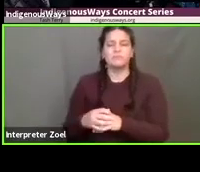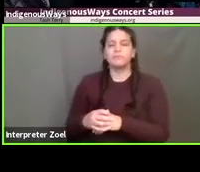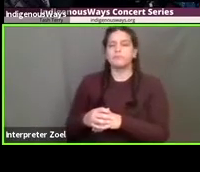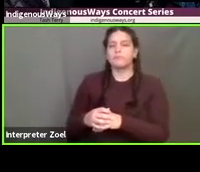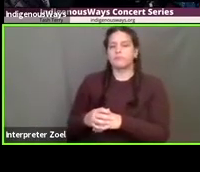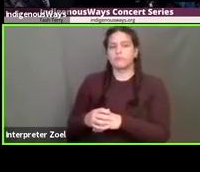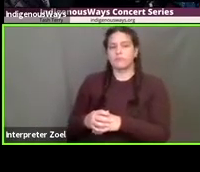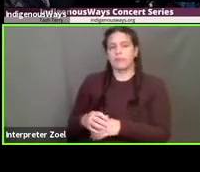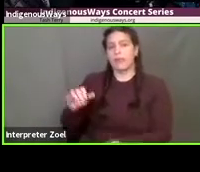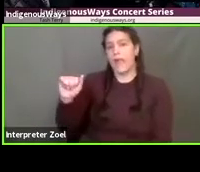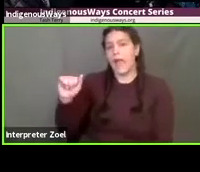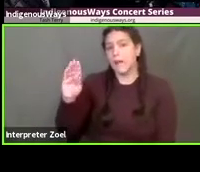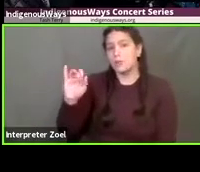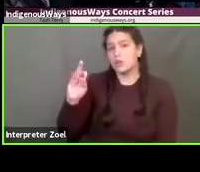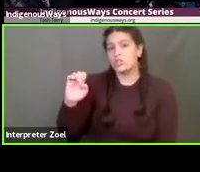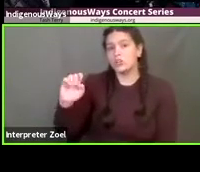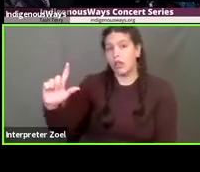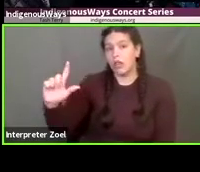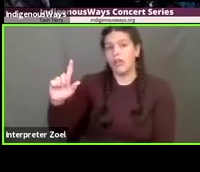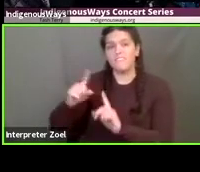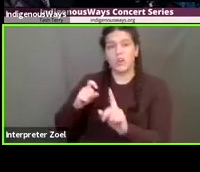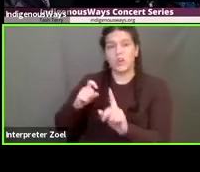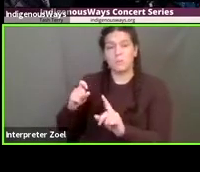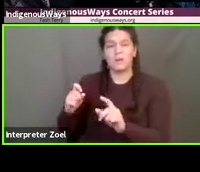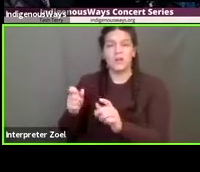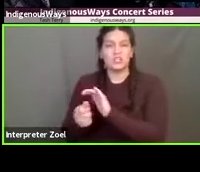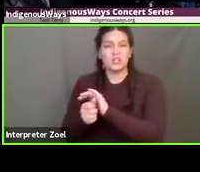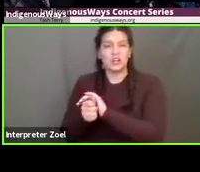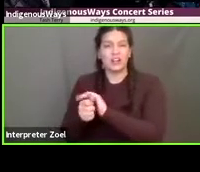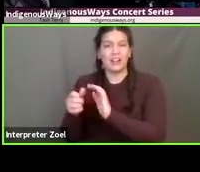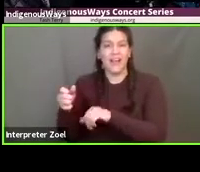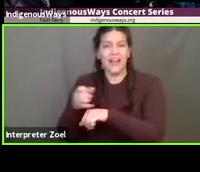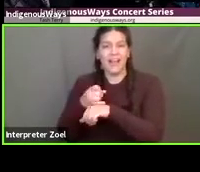Aboriginal from Turtle Island that gave me my heart.